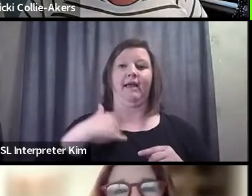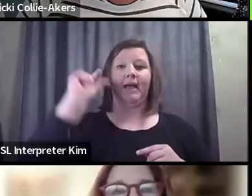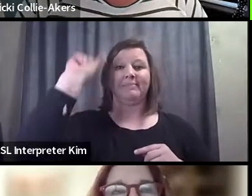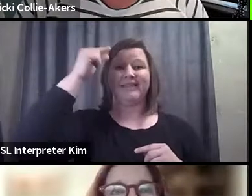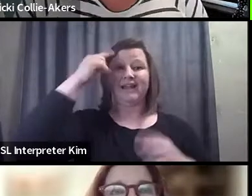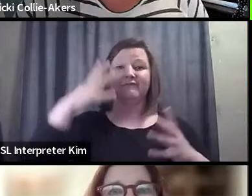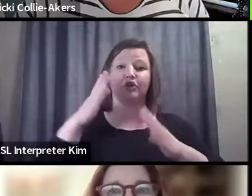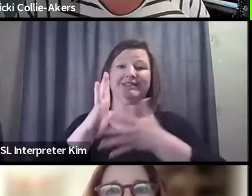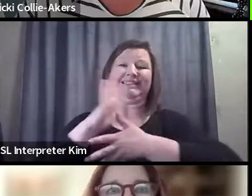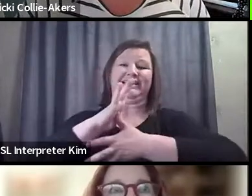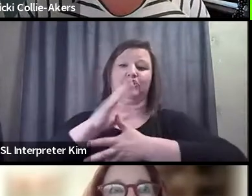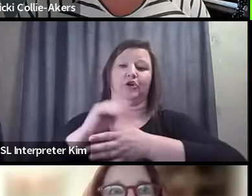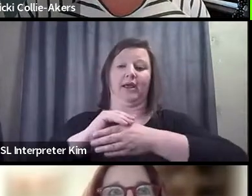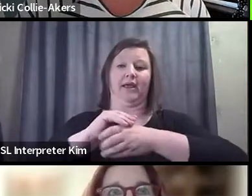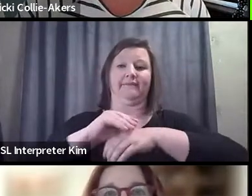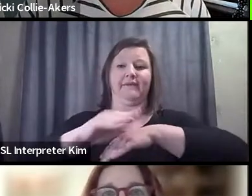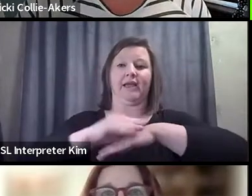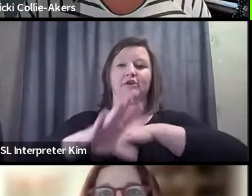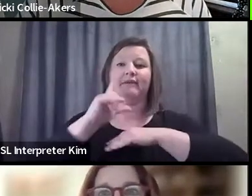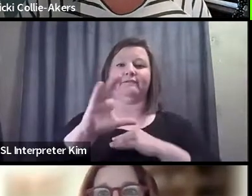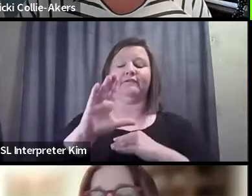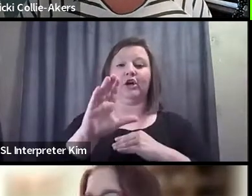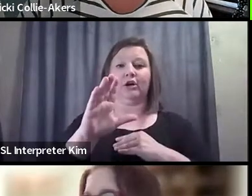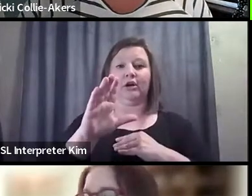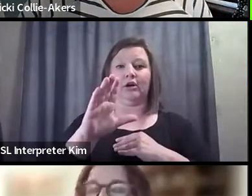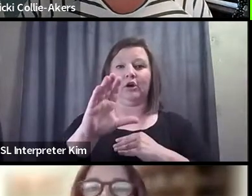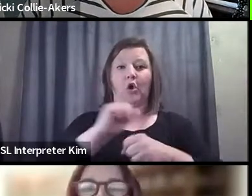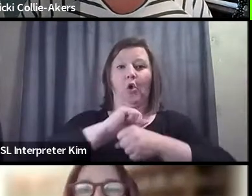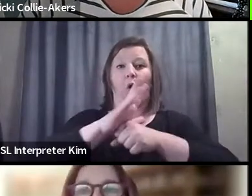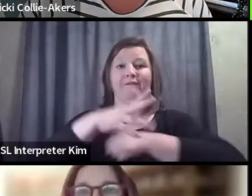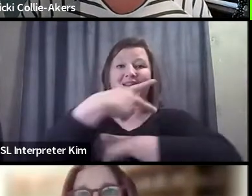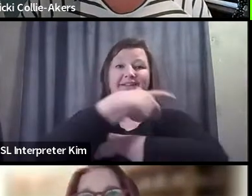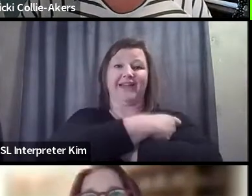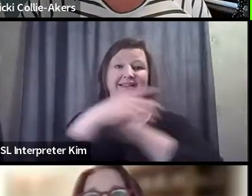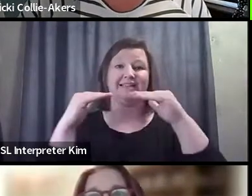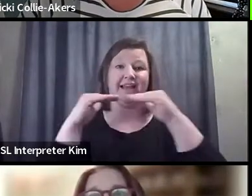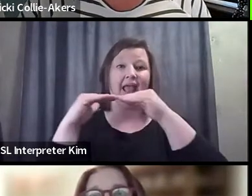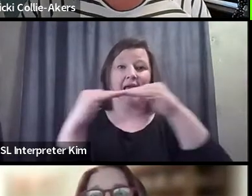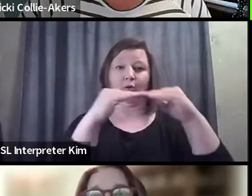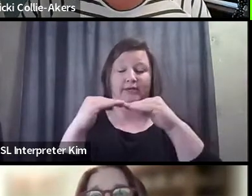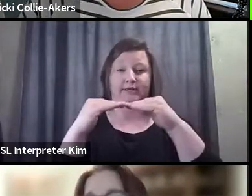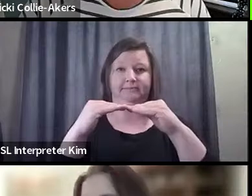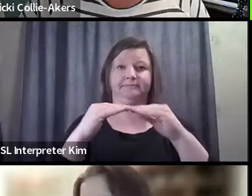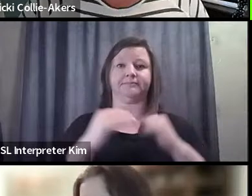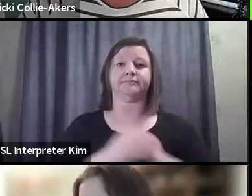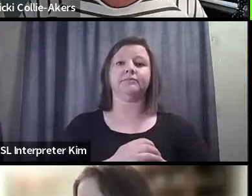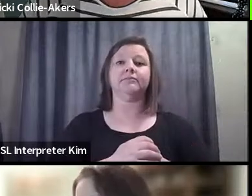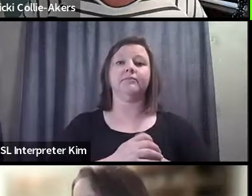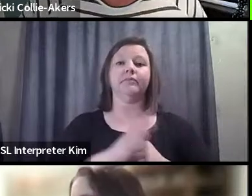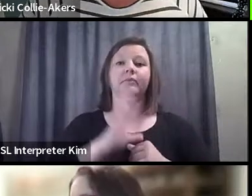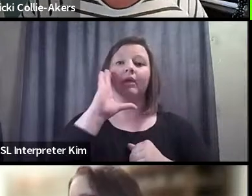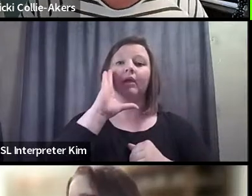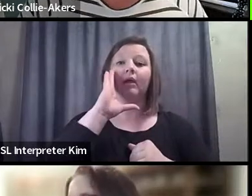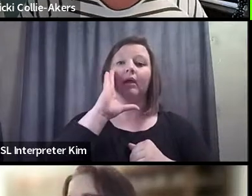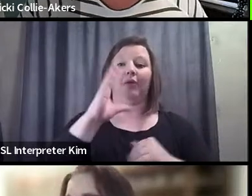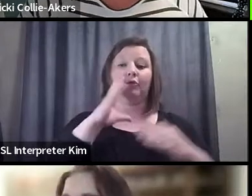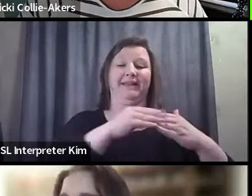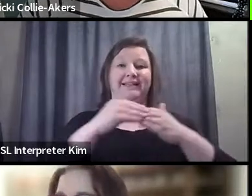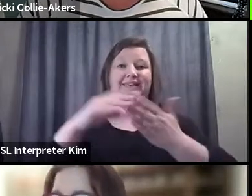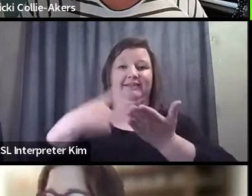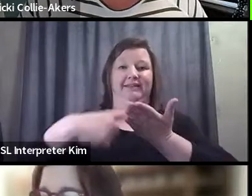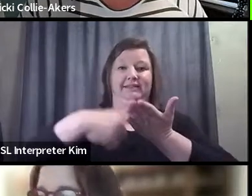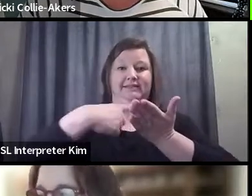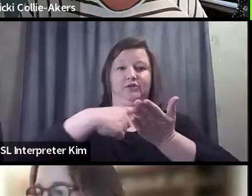vaccine equity. I'm going to be leading this discussion today together with my friends and colleagues from KDHE, Courtney Hayden, and Dr.